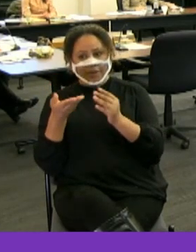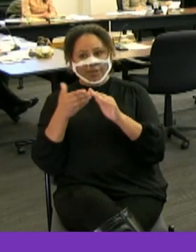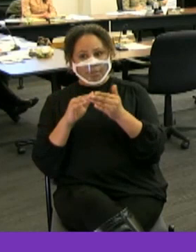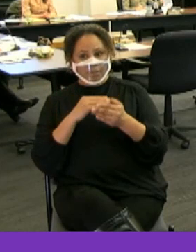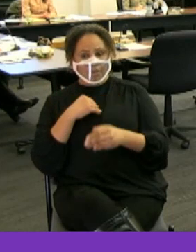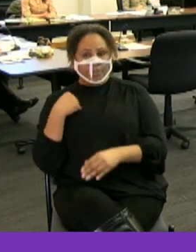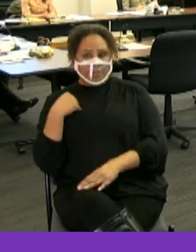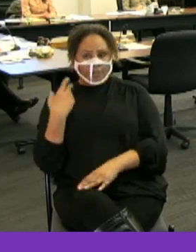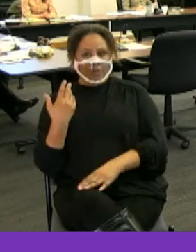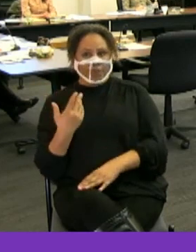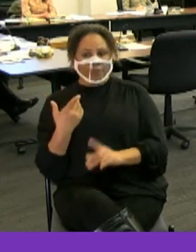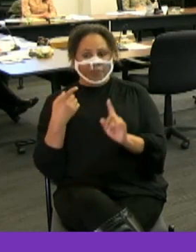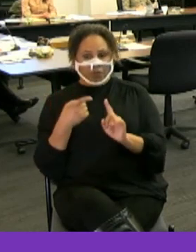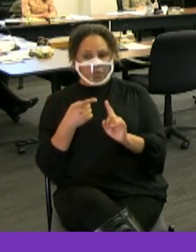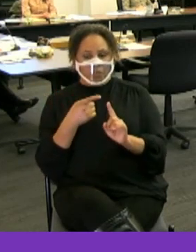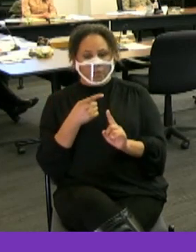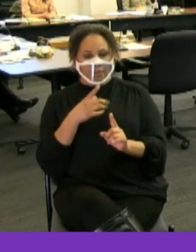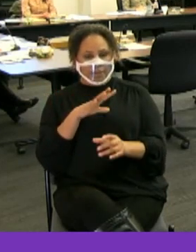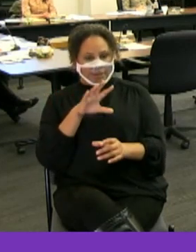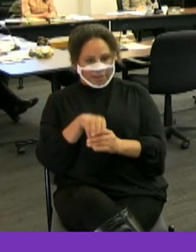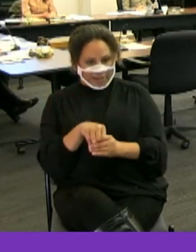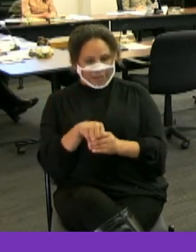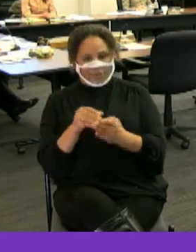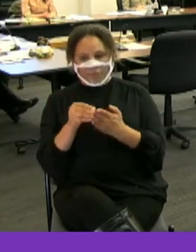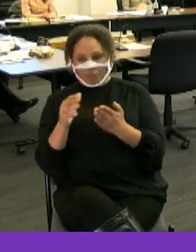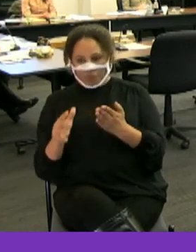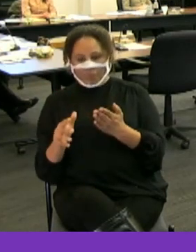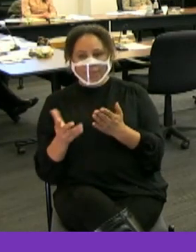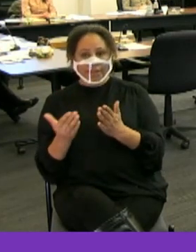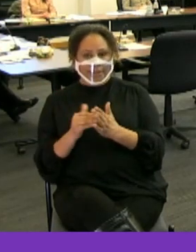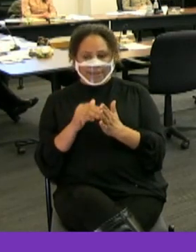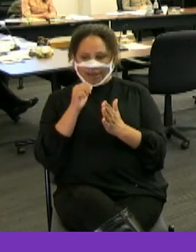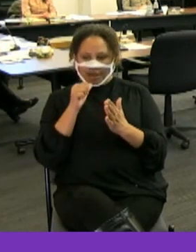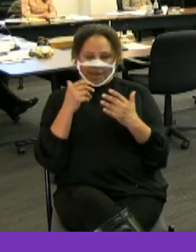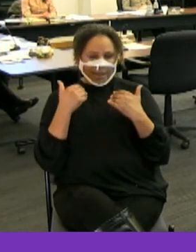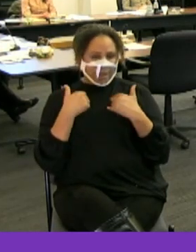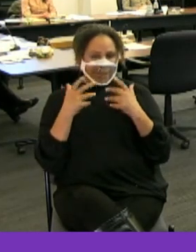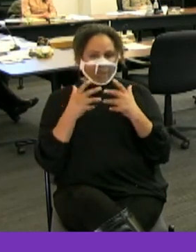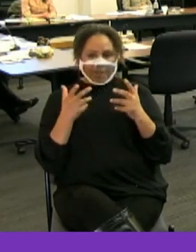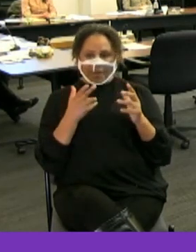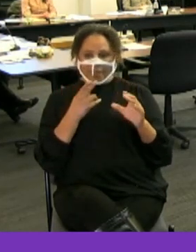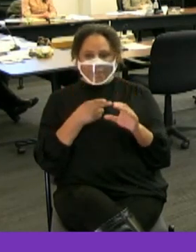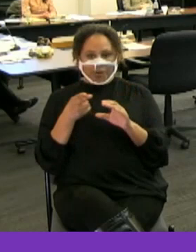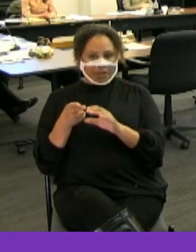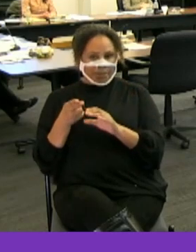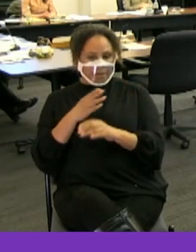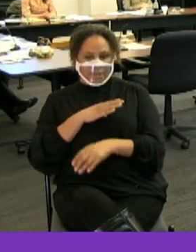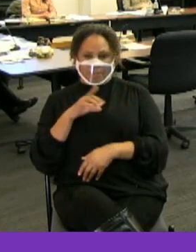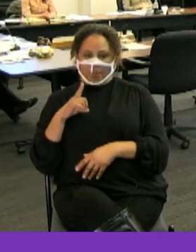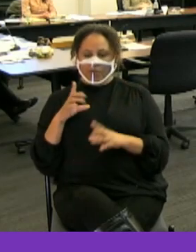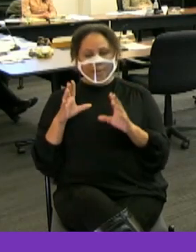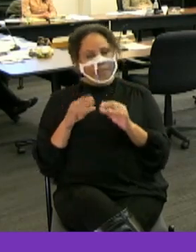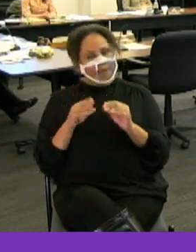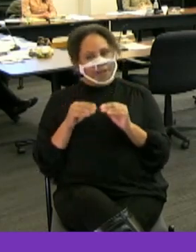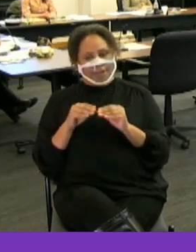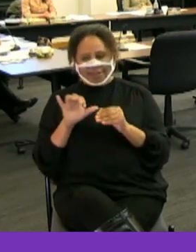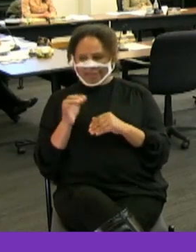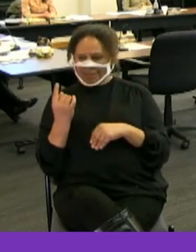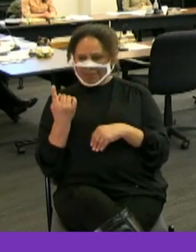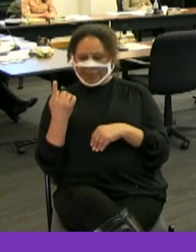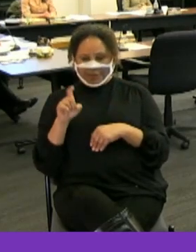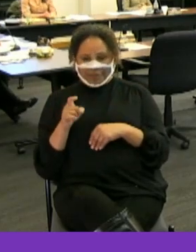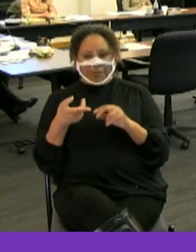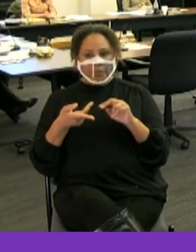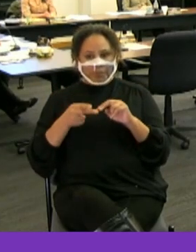community members to engage the students. Again, we don't have a lot of participation at the board meetings. That's something that we need